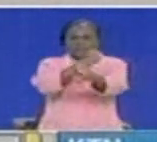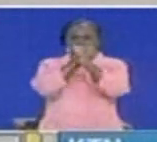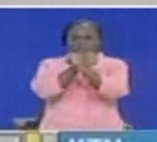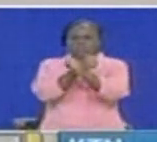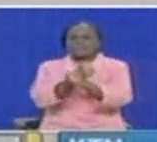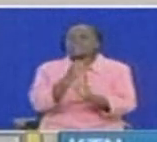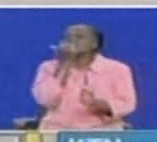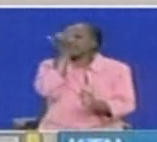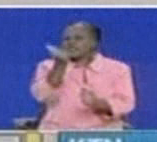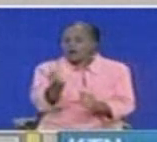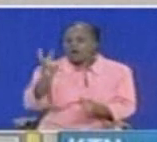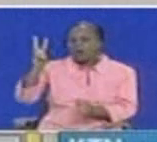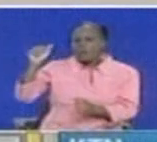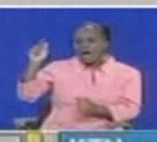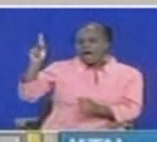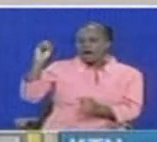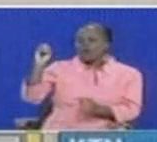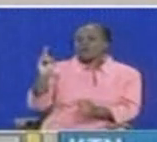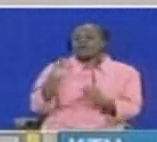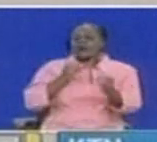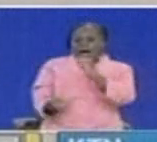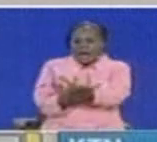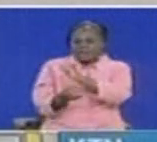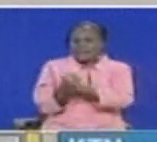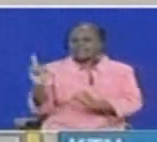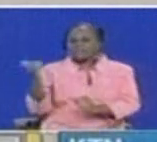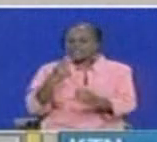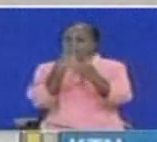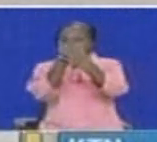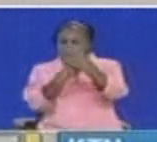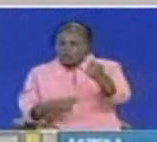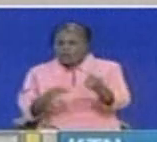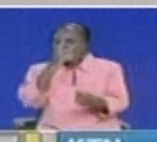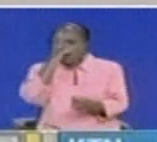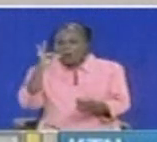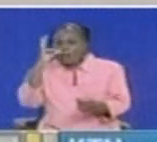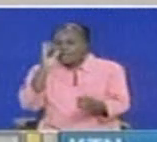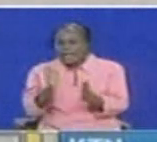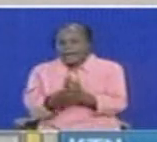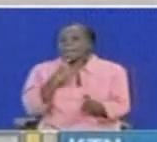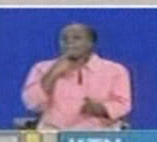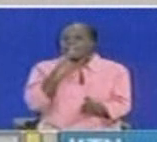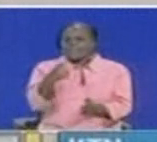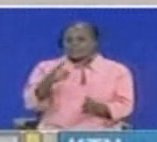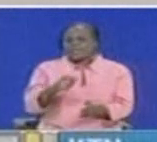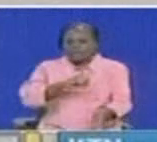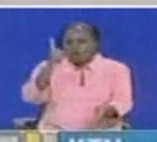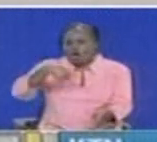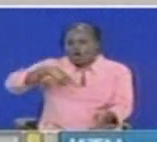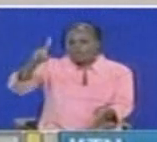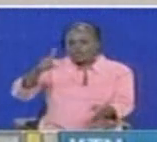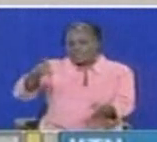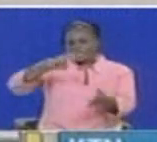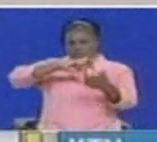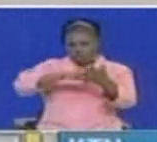casually. Wako advised cabinet ministers in both the Moi and the Kibaki regimes when they were authorizing the Anglo leasing